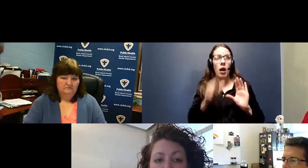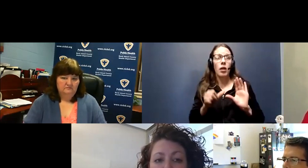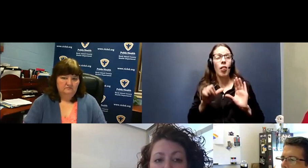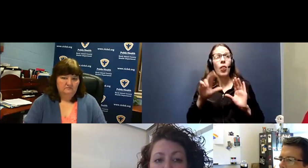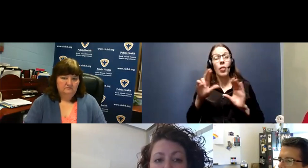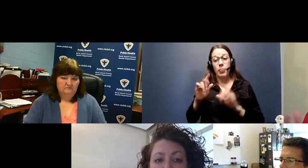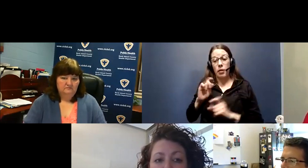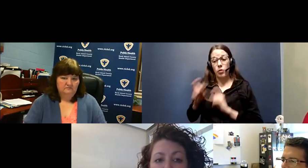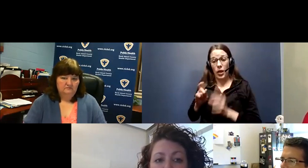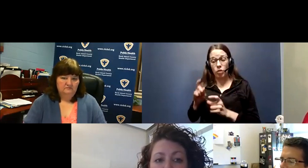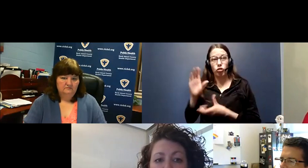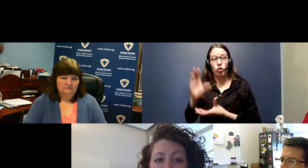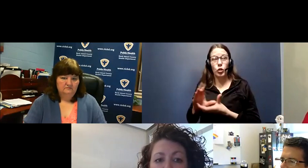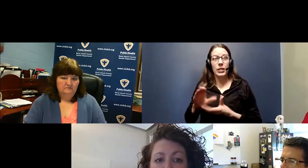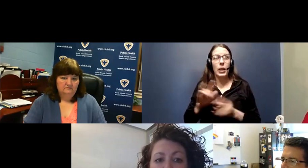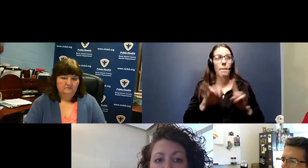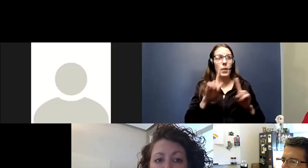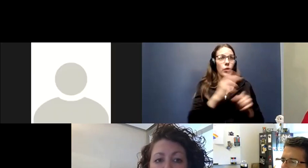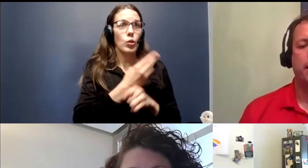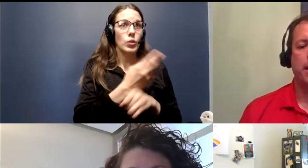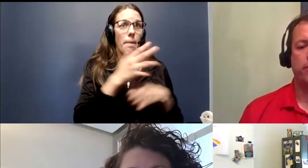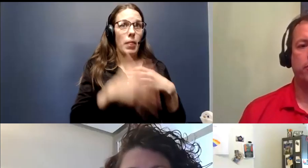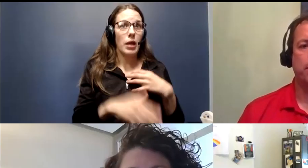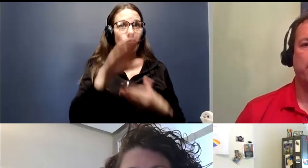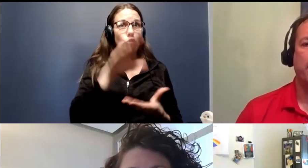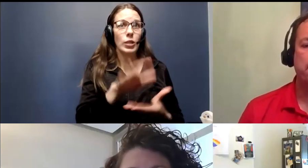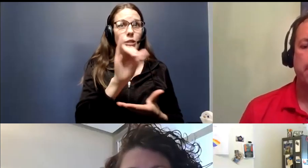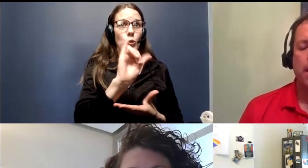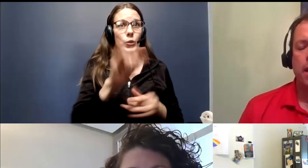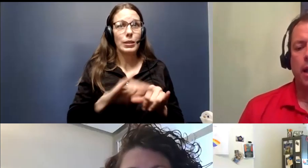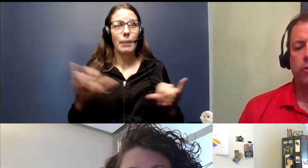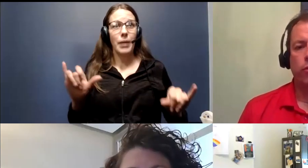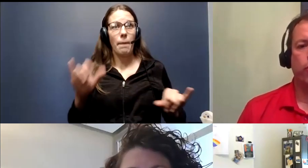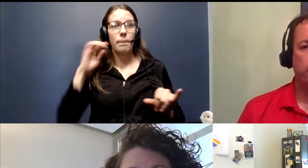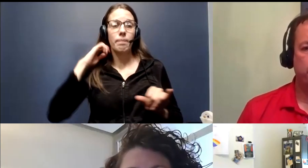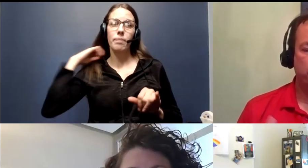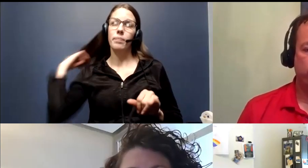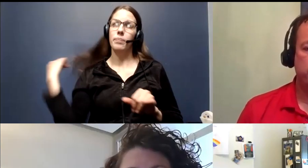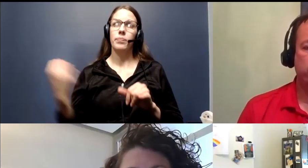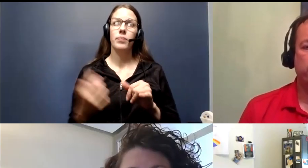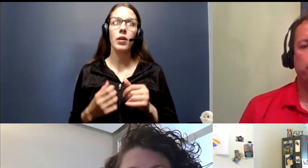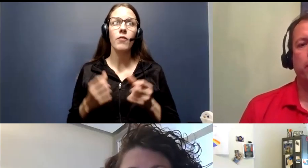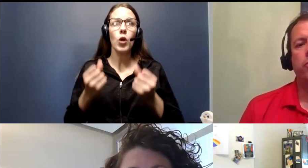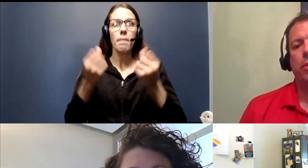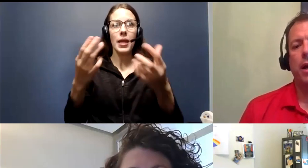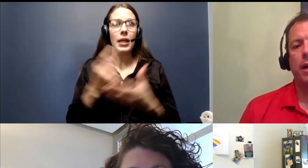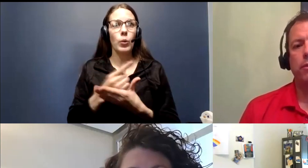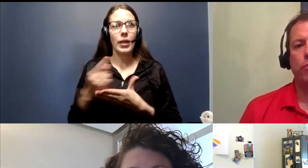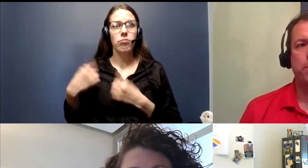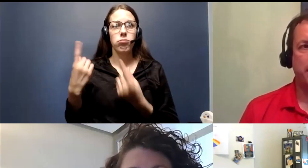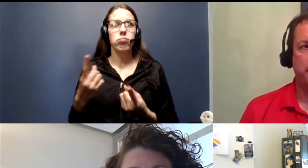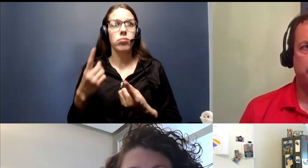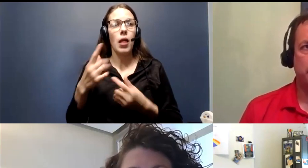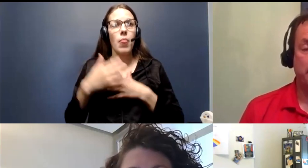donation decreased, but so did the use of blood at the same time. And so for a number of weeks, the blood supply